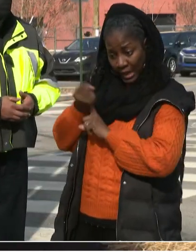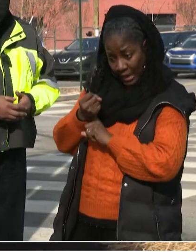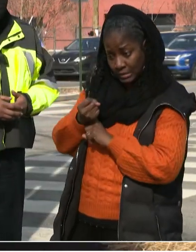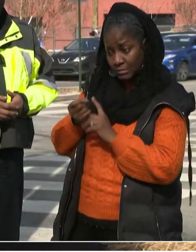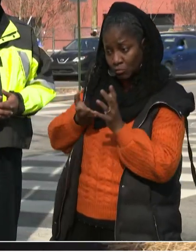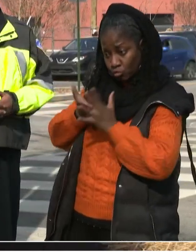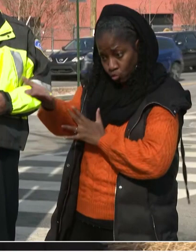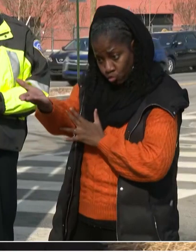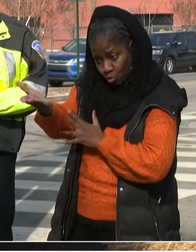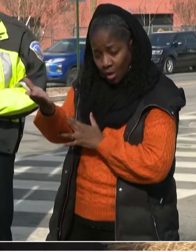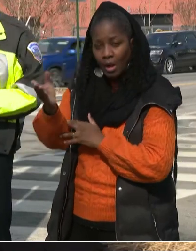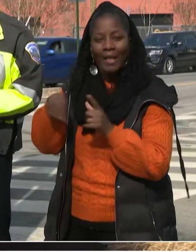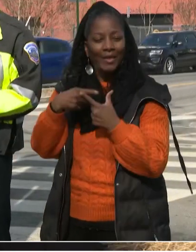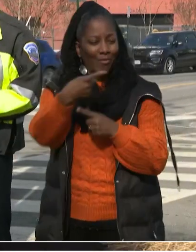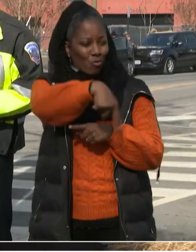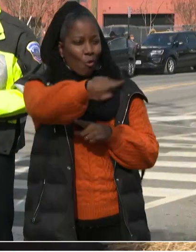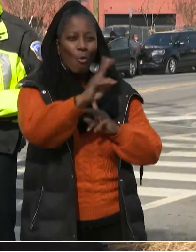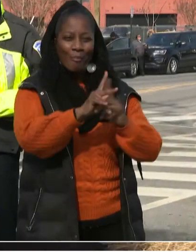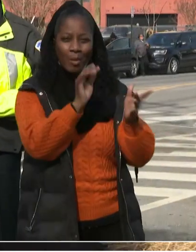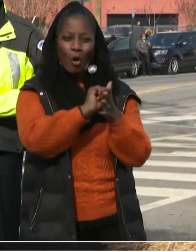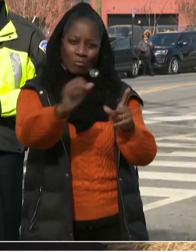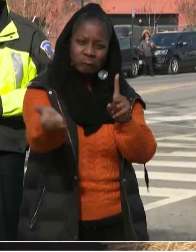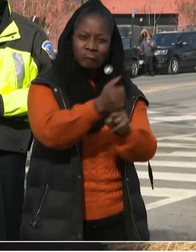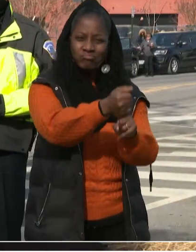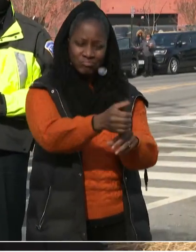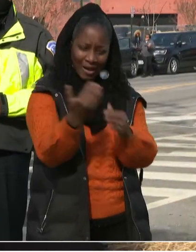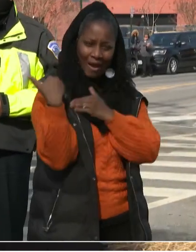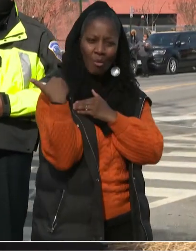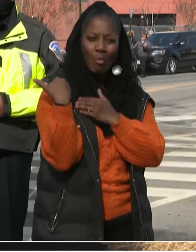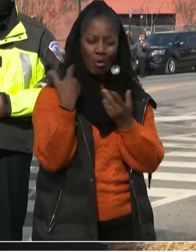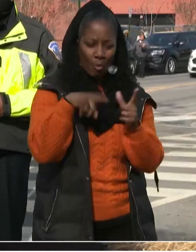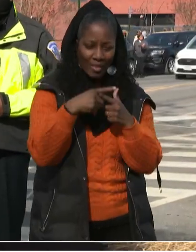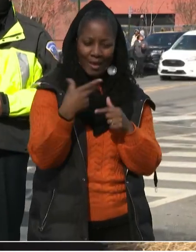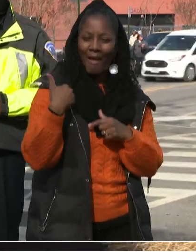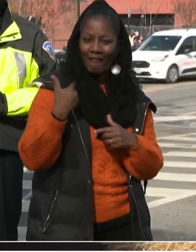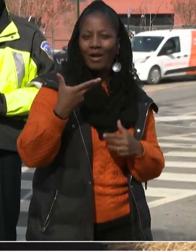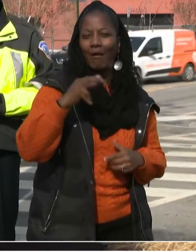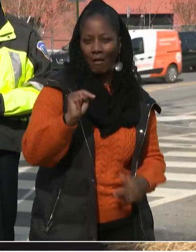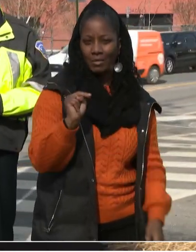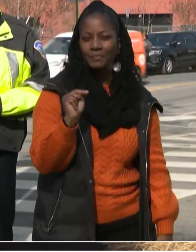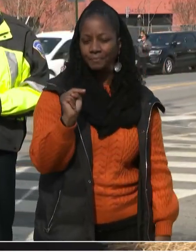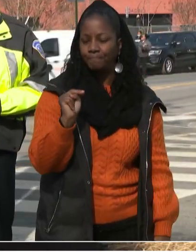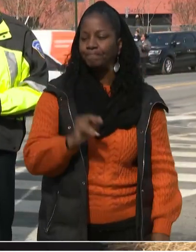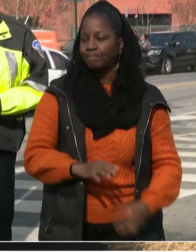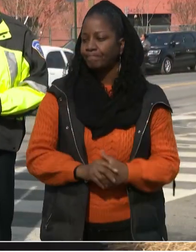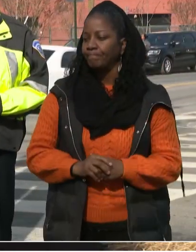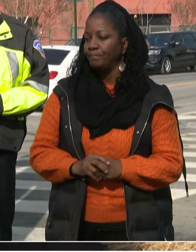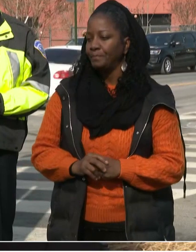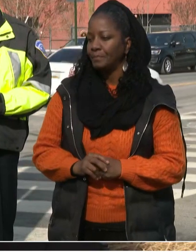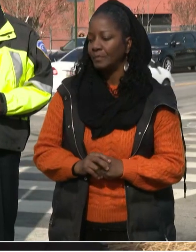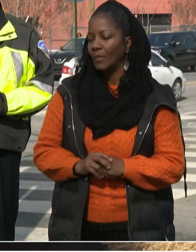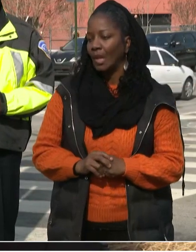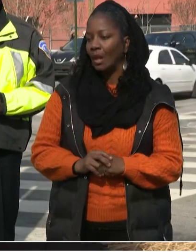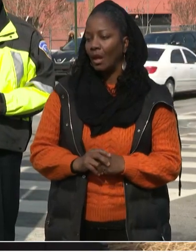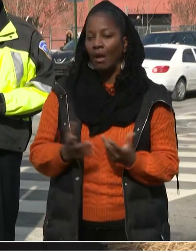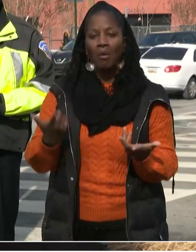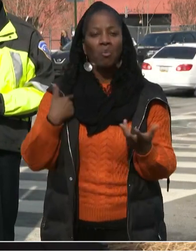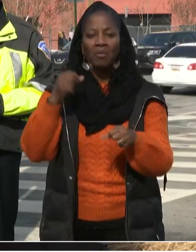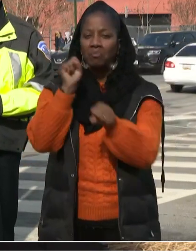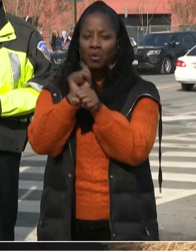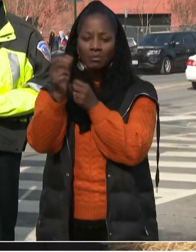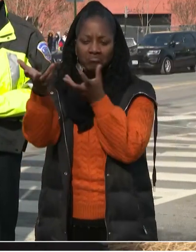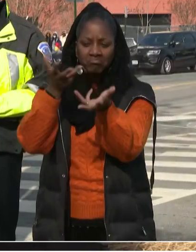that people are being held accountable at the point where they have a gun. We have worked across the board with